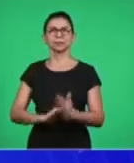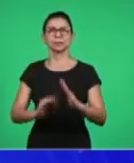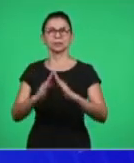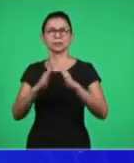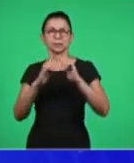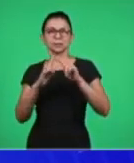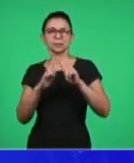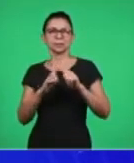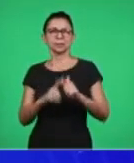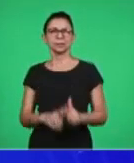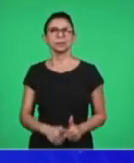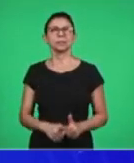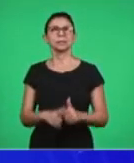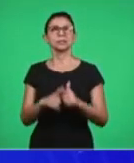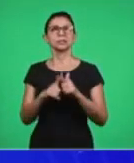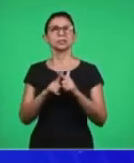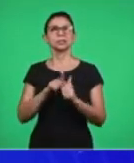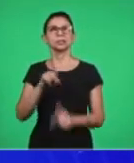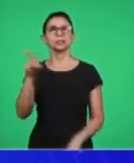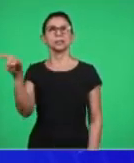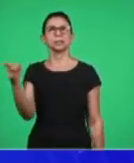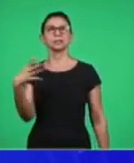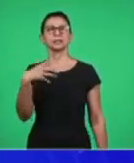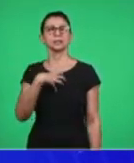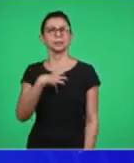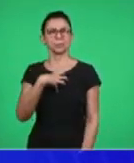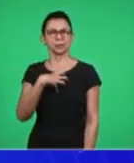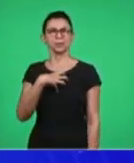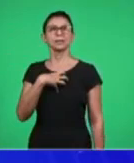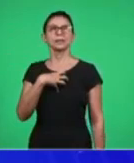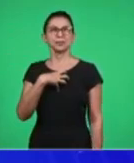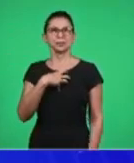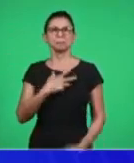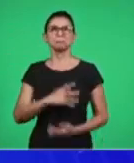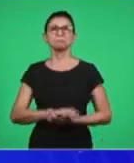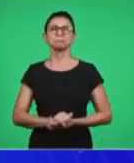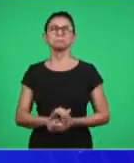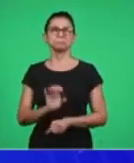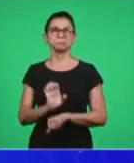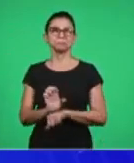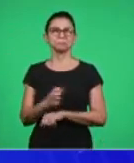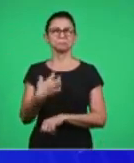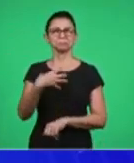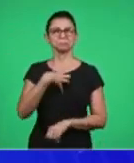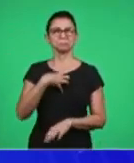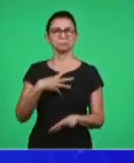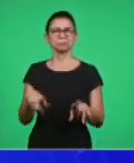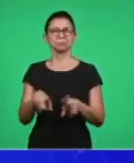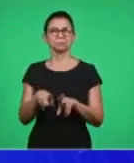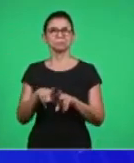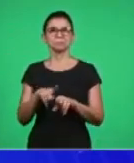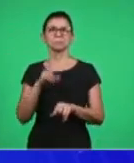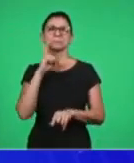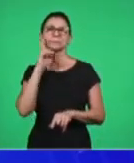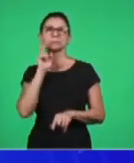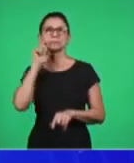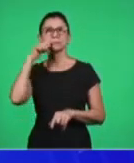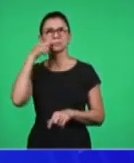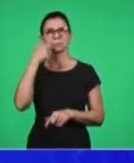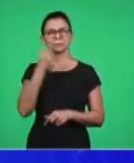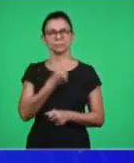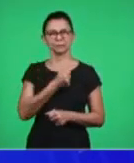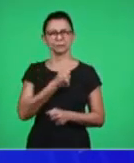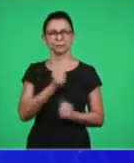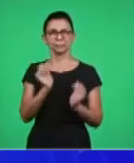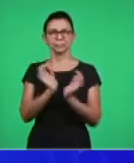volunteers and the Church of Central de Feira de Santana, in the state of Bahia, Brazil. Another supper